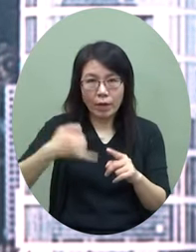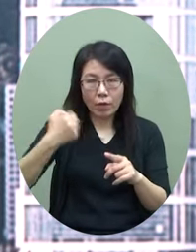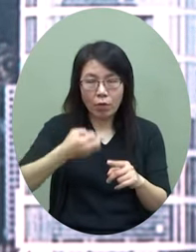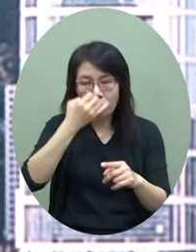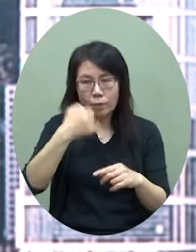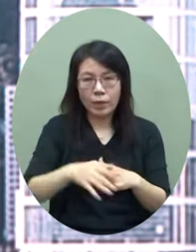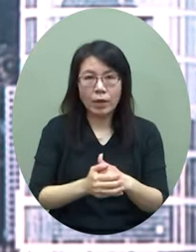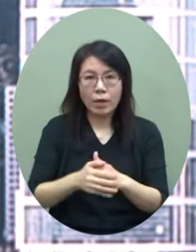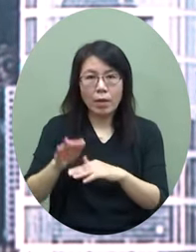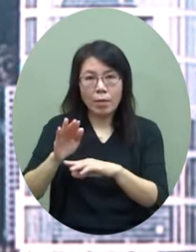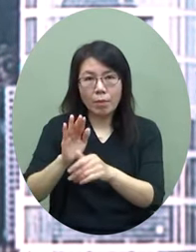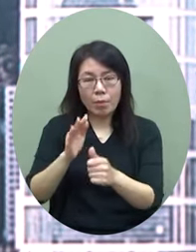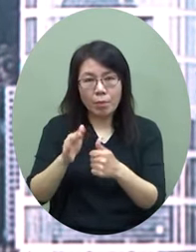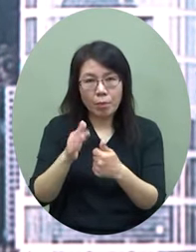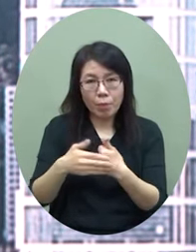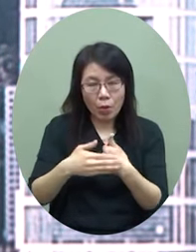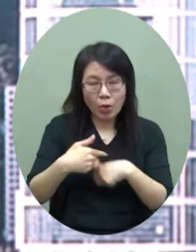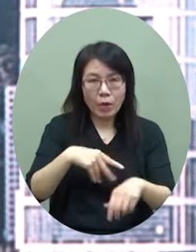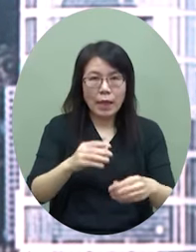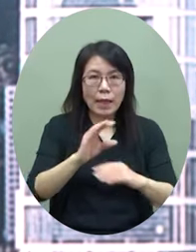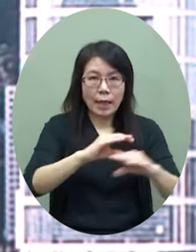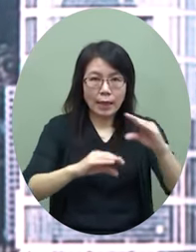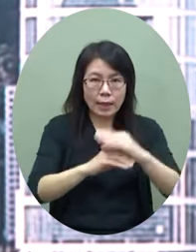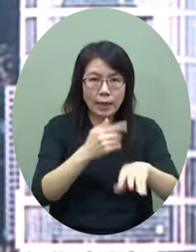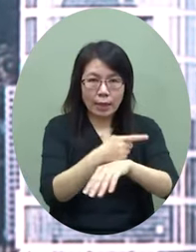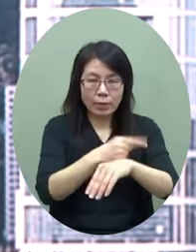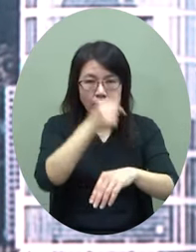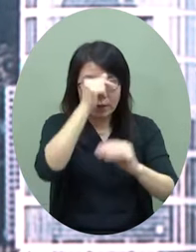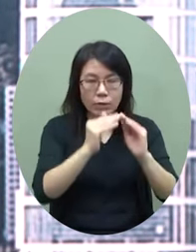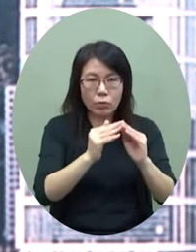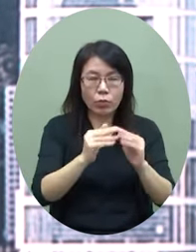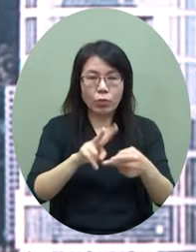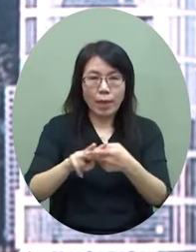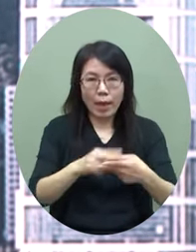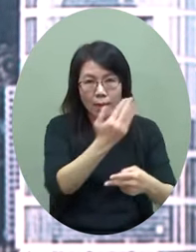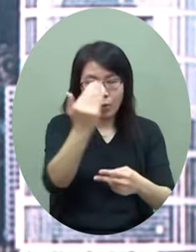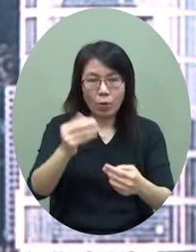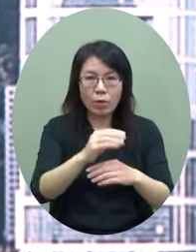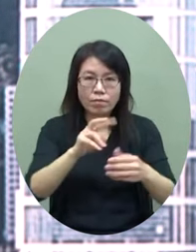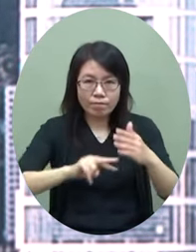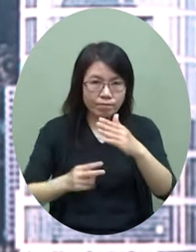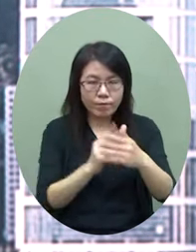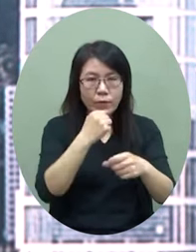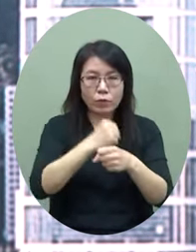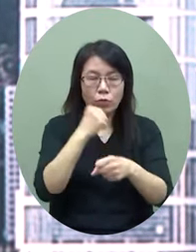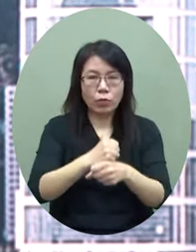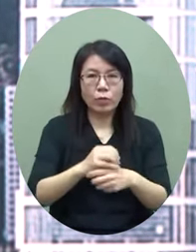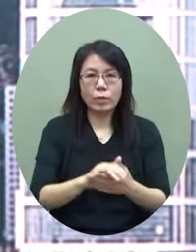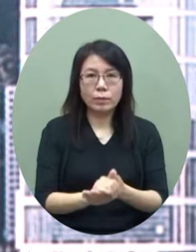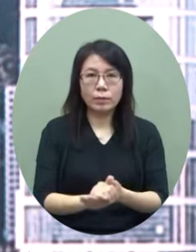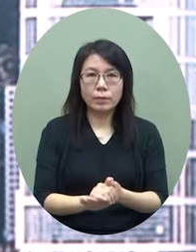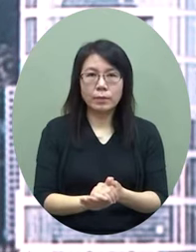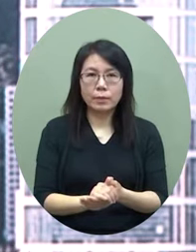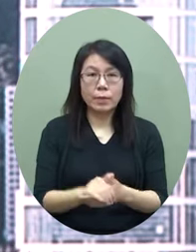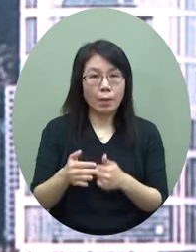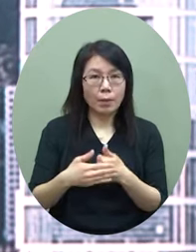usrenovating the AWE into isolation facilitiesand also helping us to do a universal community testing